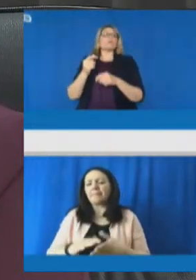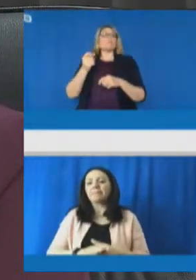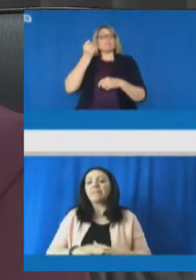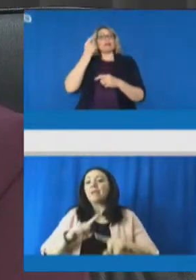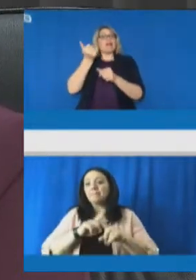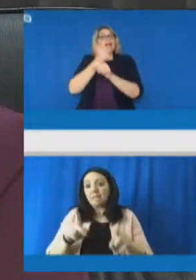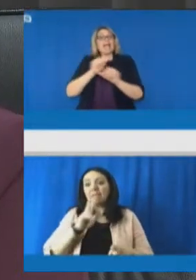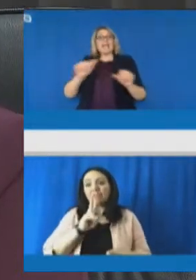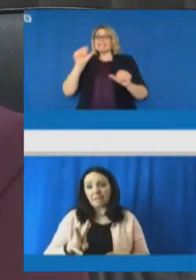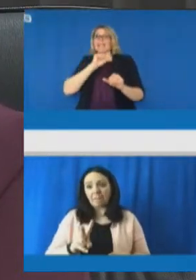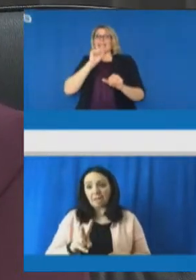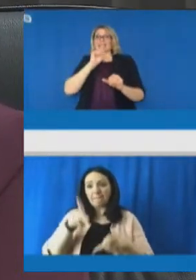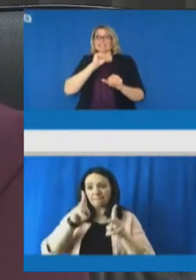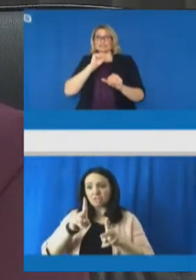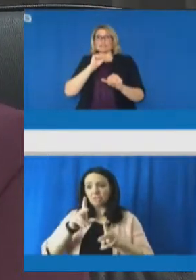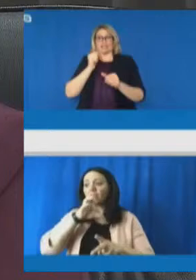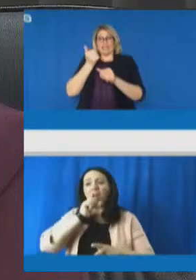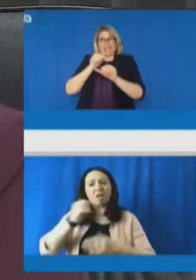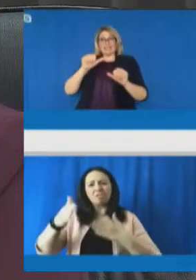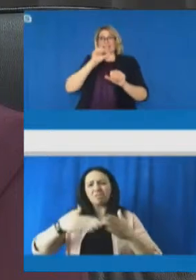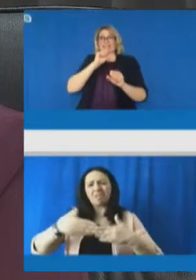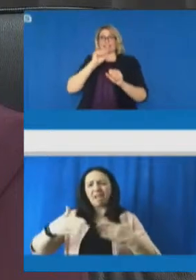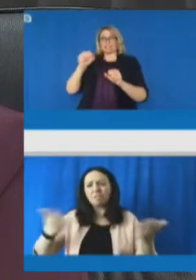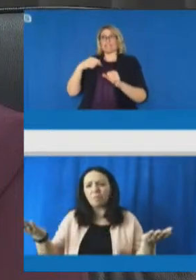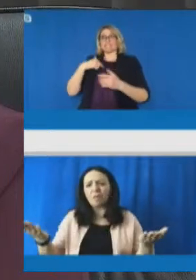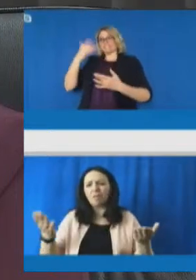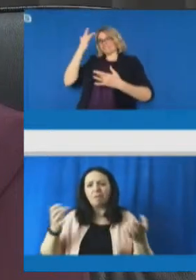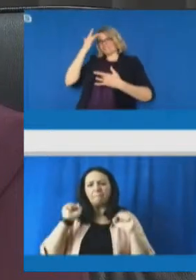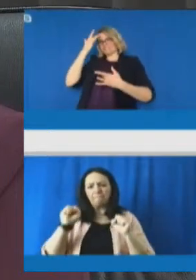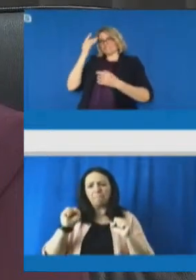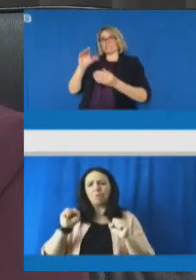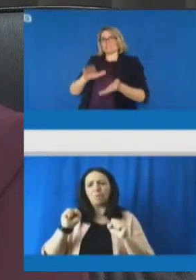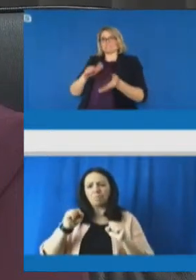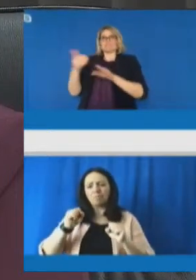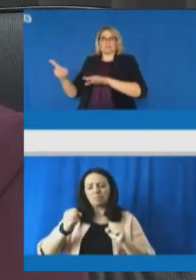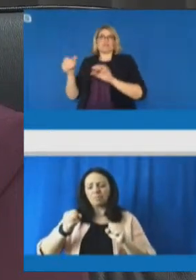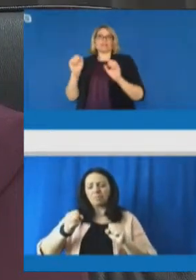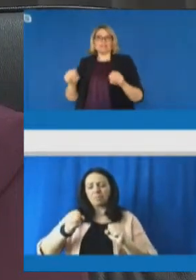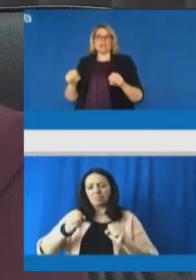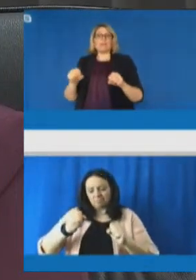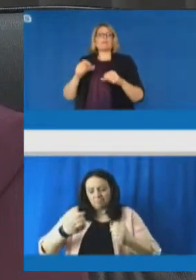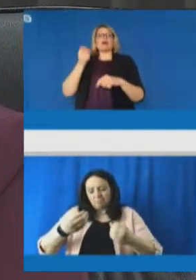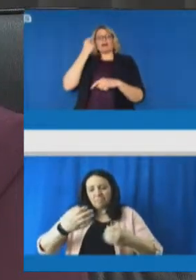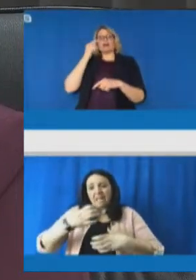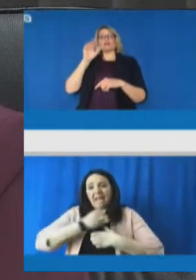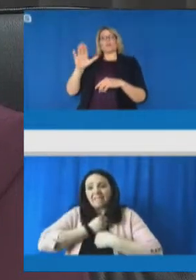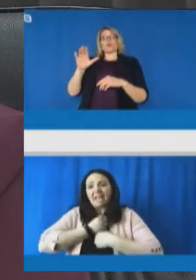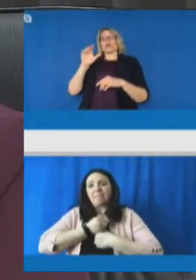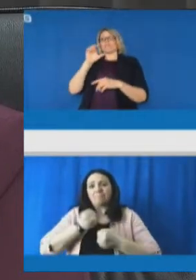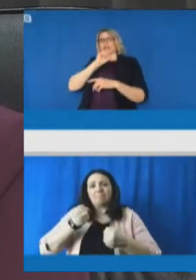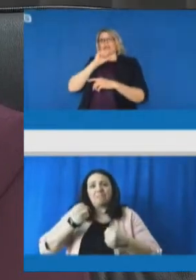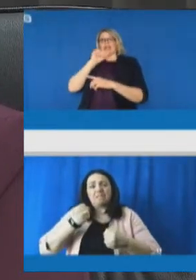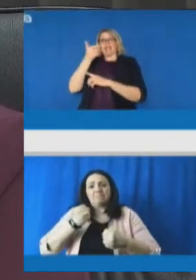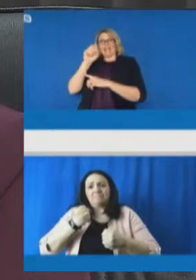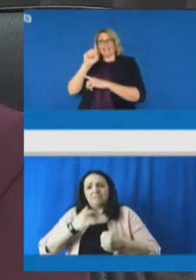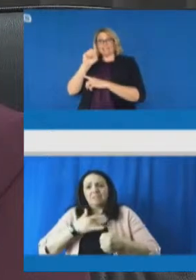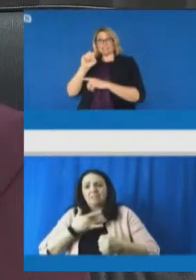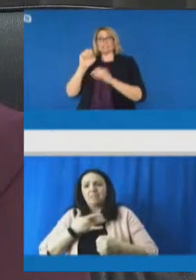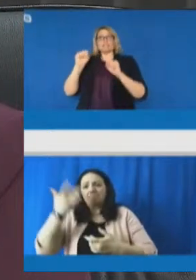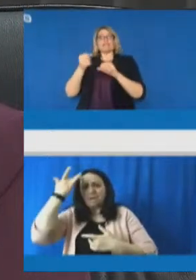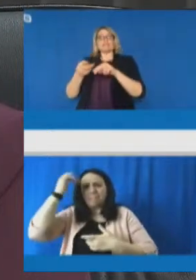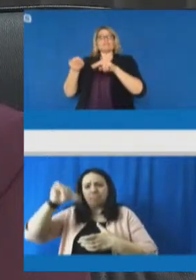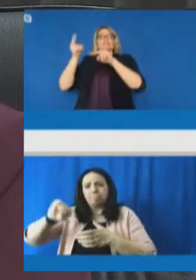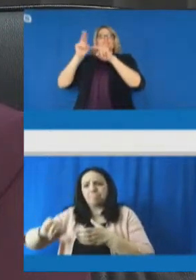Hi there. This is for whoever wants to take a stab at answering this. We heard during the technical briefing